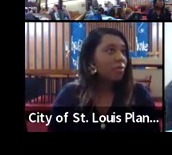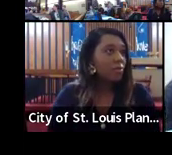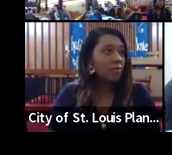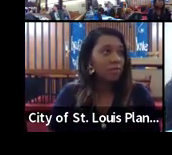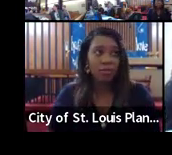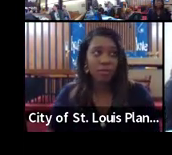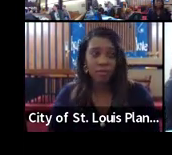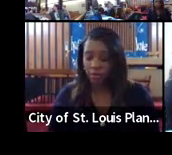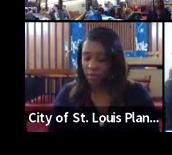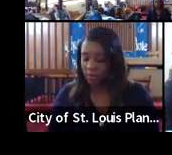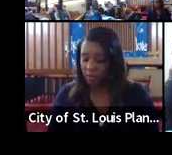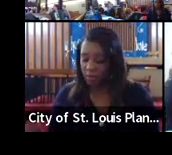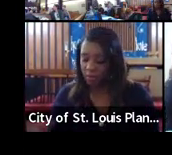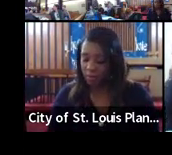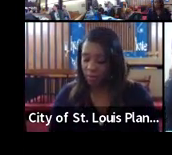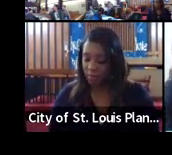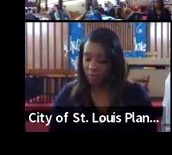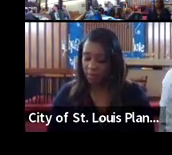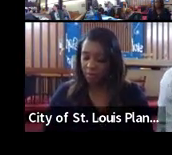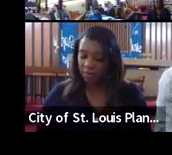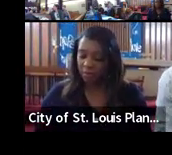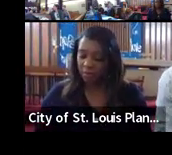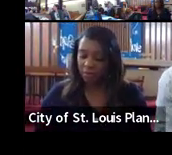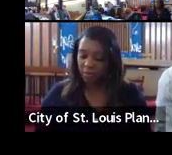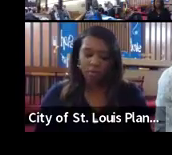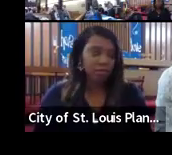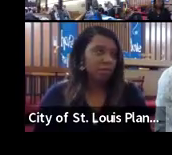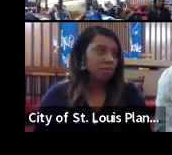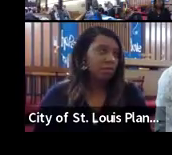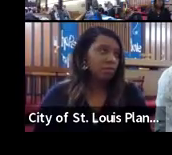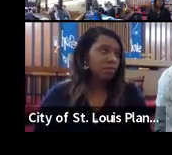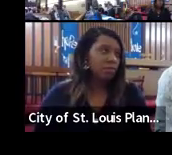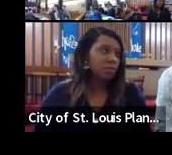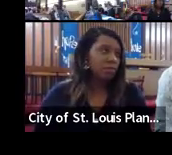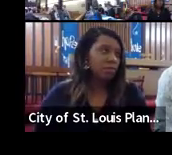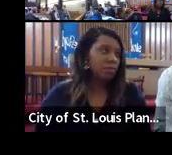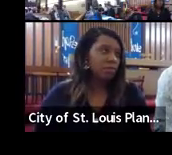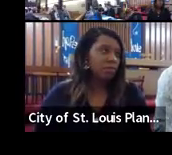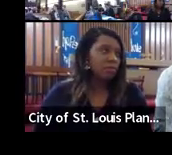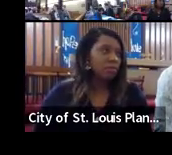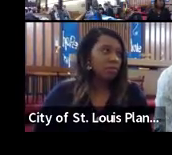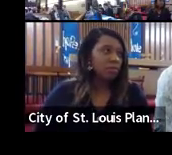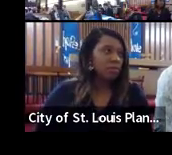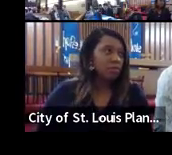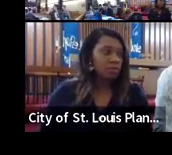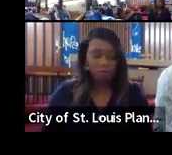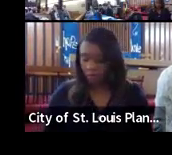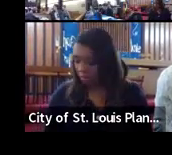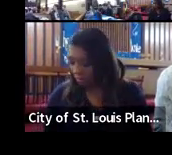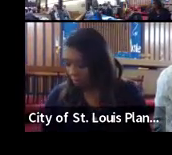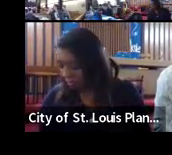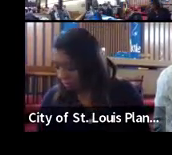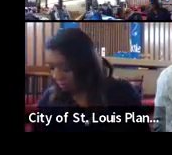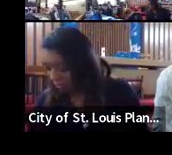surprised me, what I heard, what are maybe sound like a good plan, but people that are